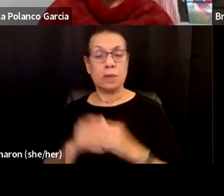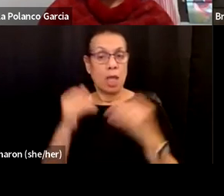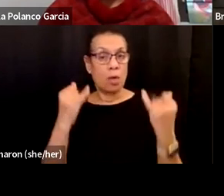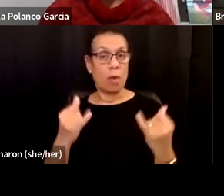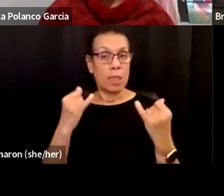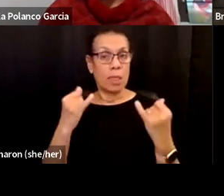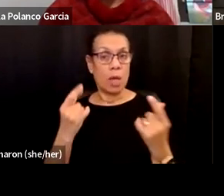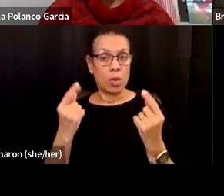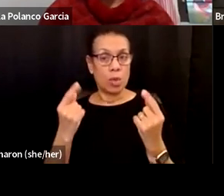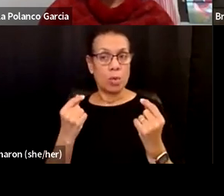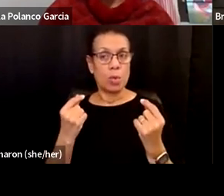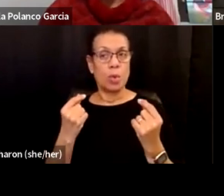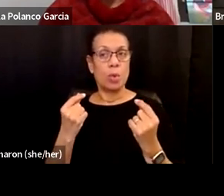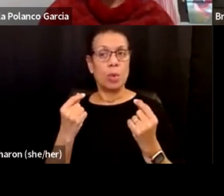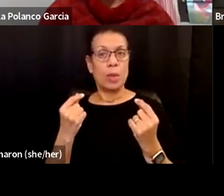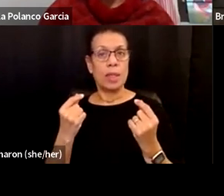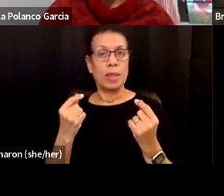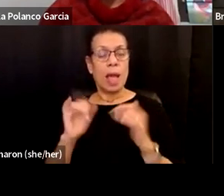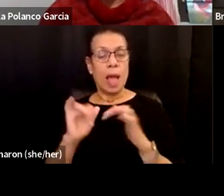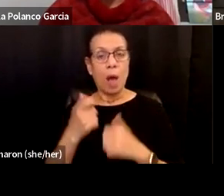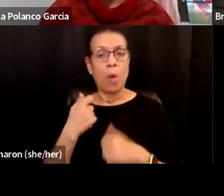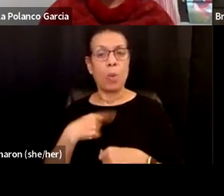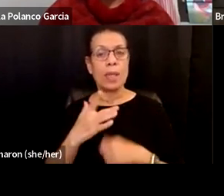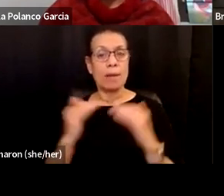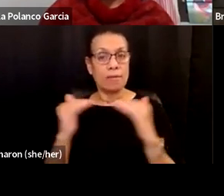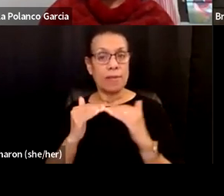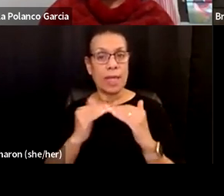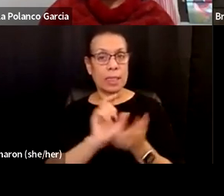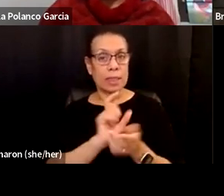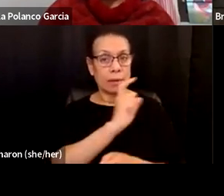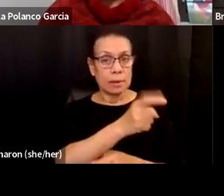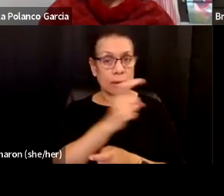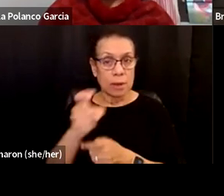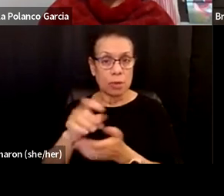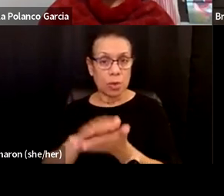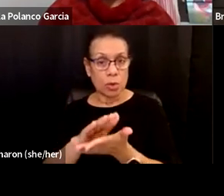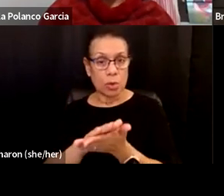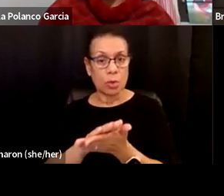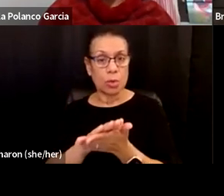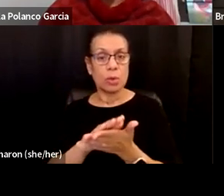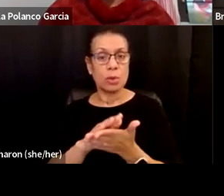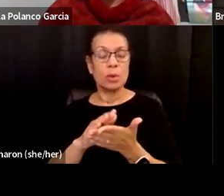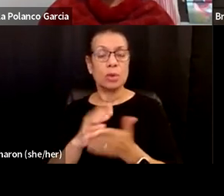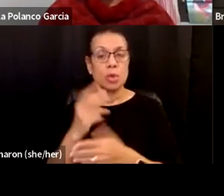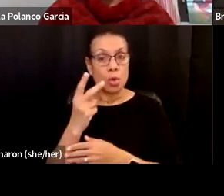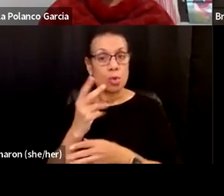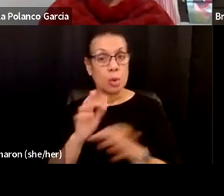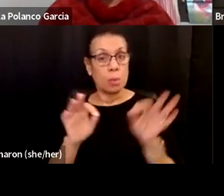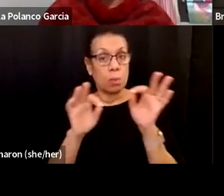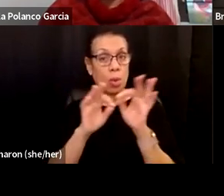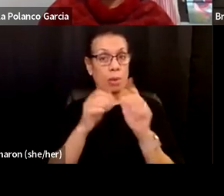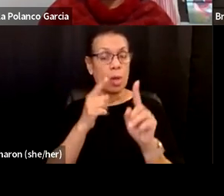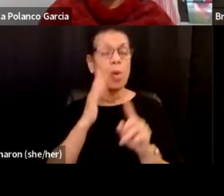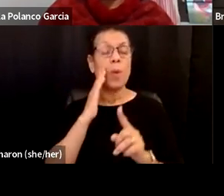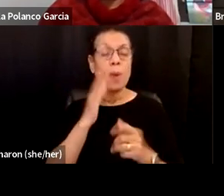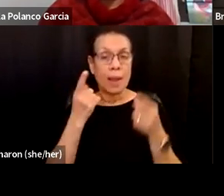around reforming the way that we equitably fund our schools so those two key initiatives will be happening and we